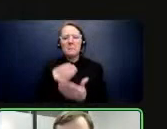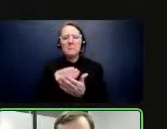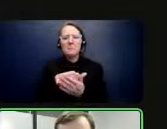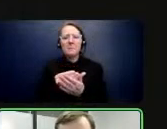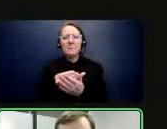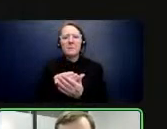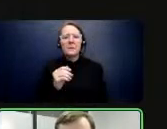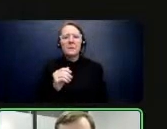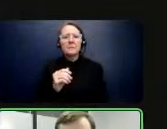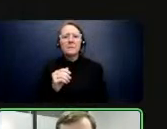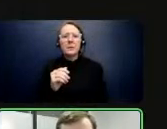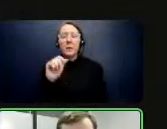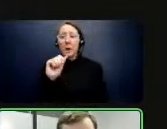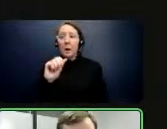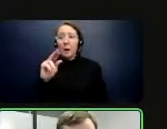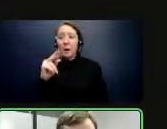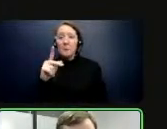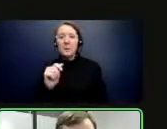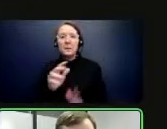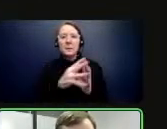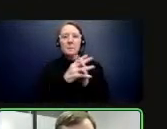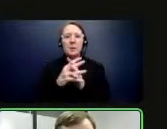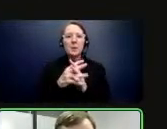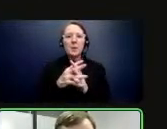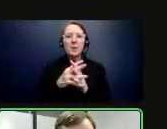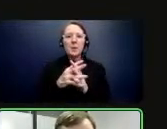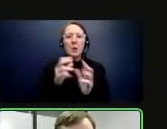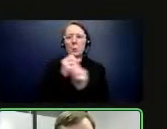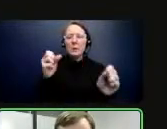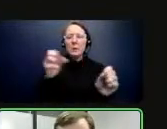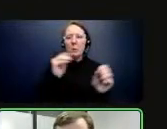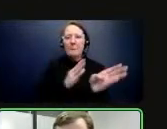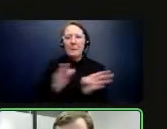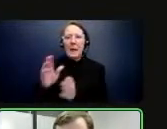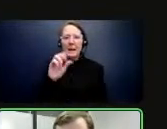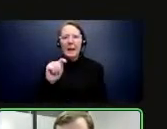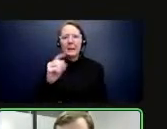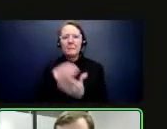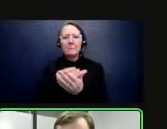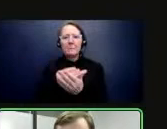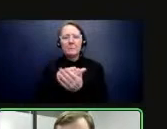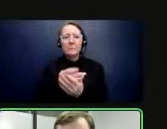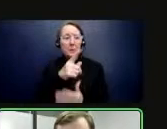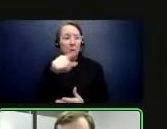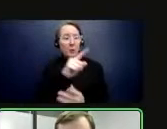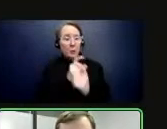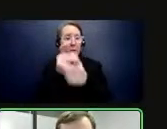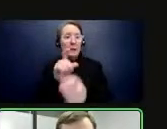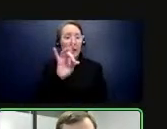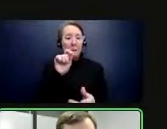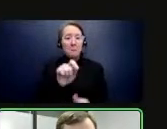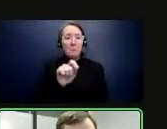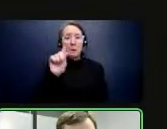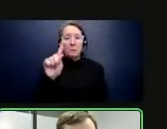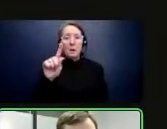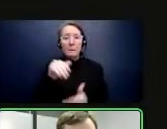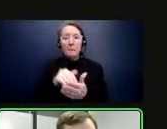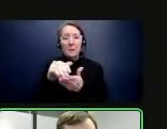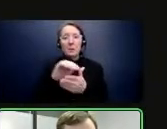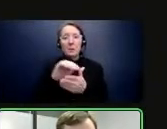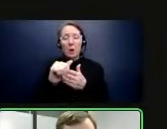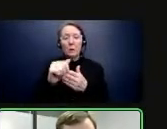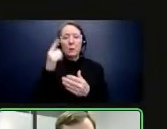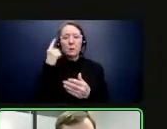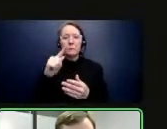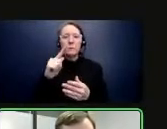funds. At the tail end of the budget cycle, you guys allocated $8.1 million for unsheltering. The largest